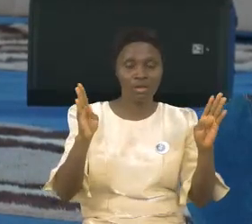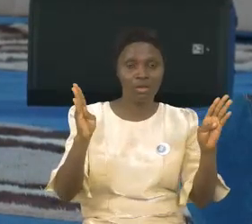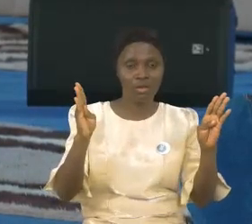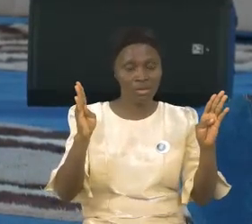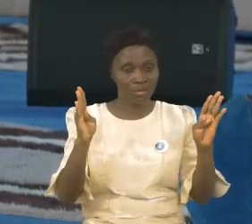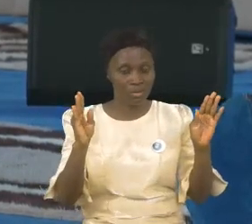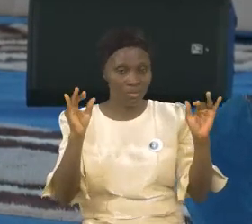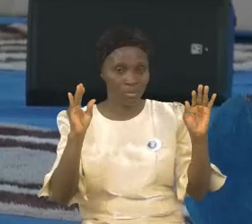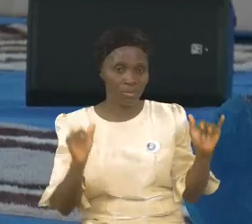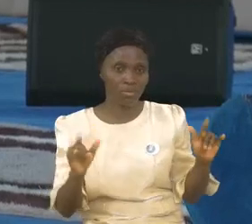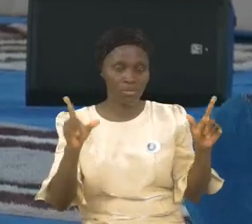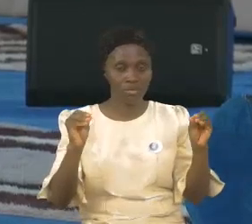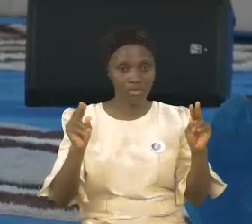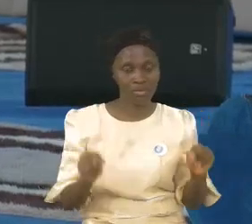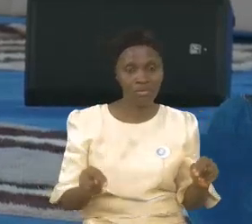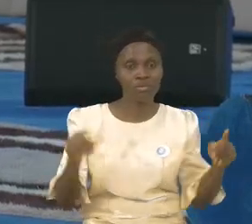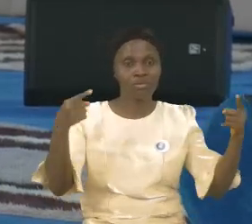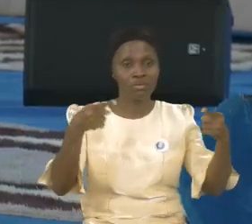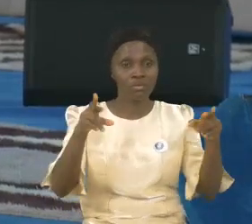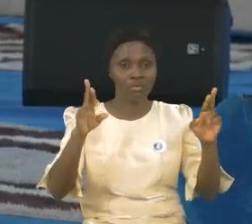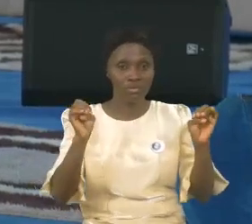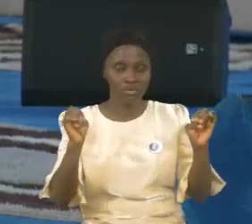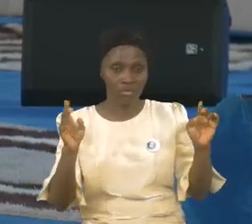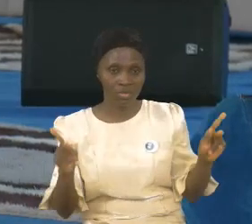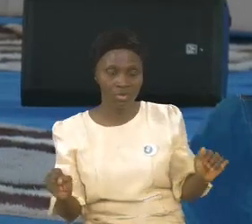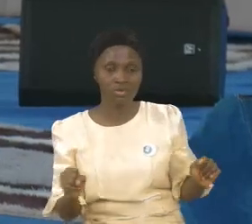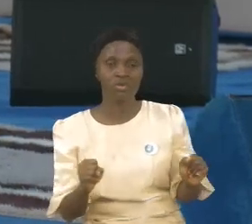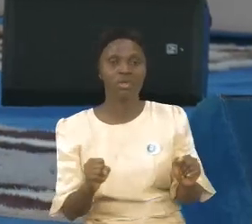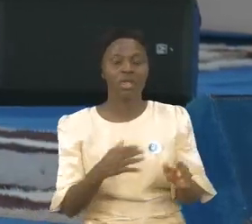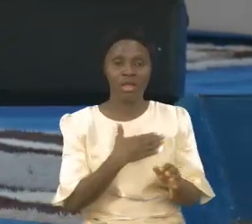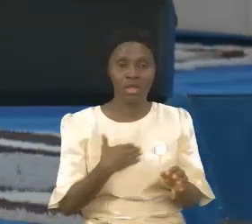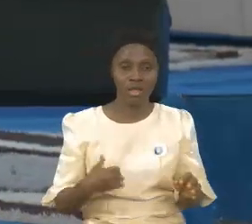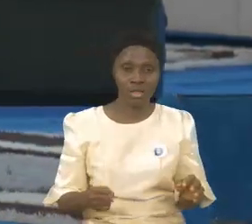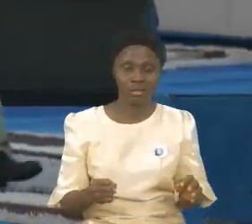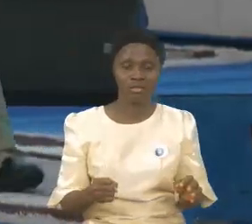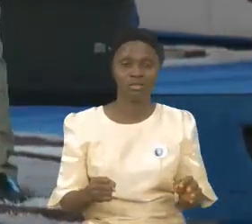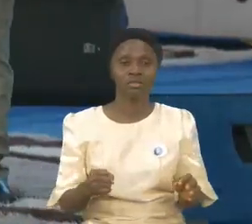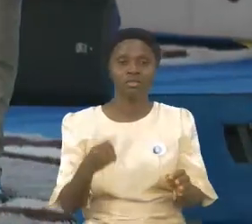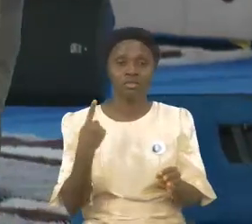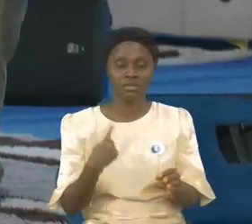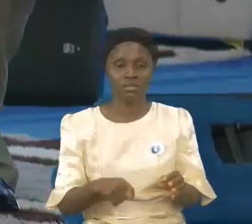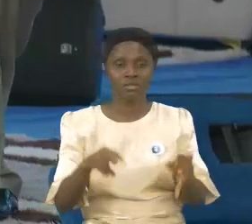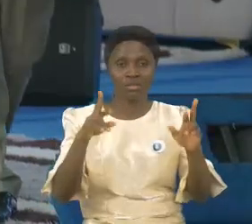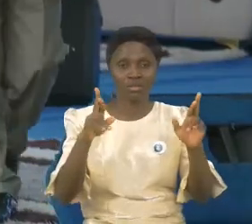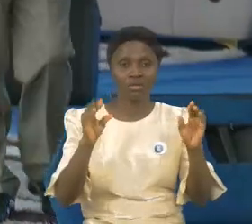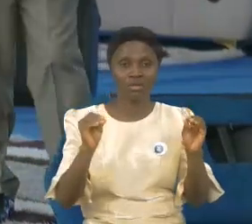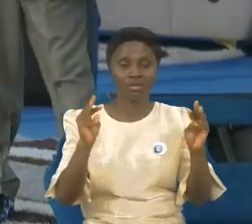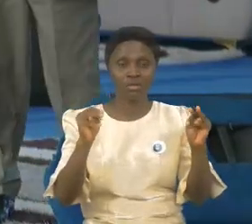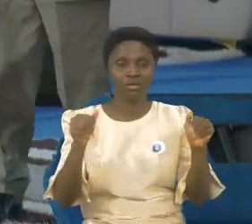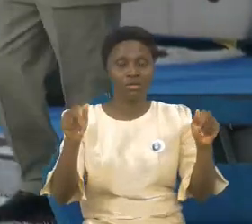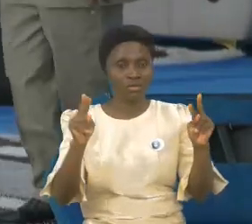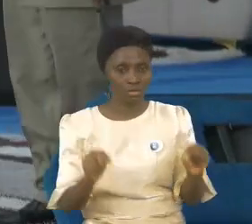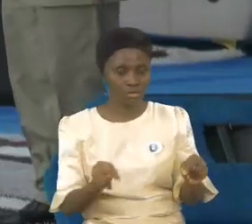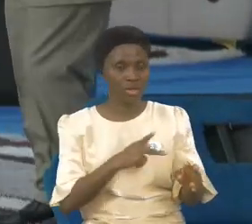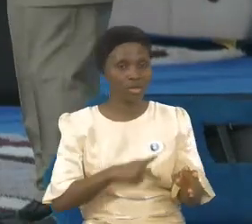and Rome, and the Romans, and the Roman Empire. Now,